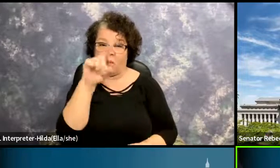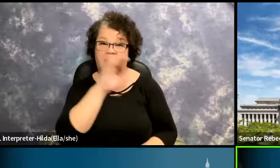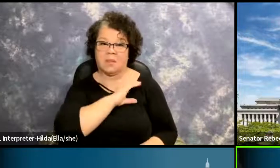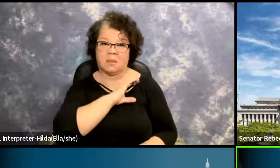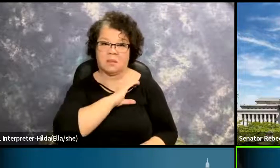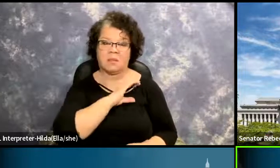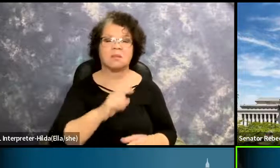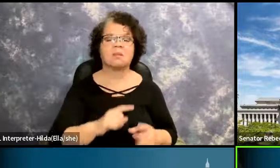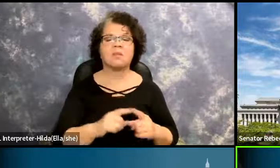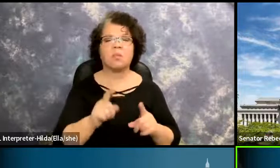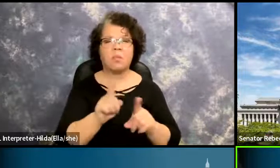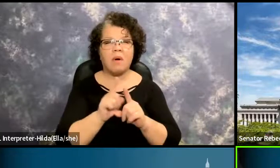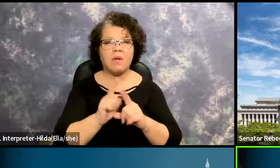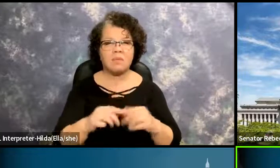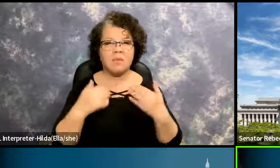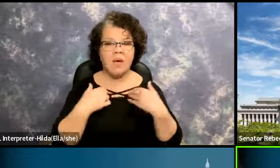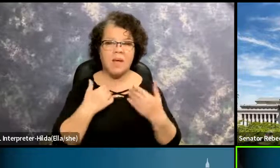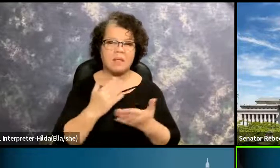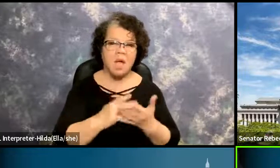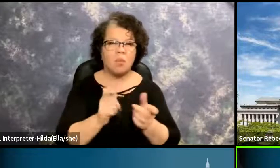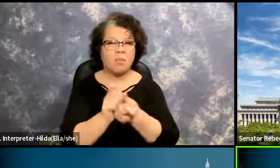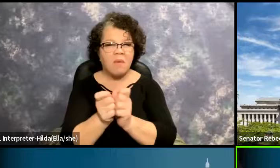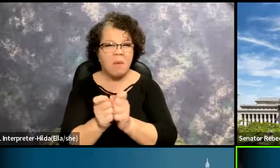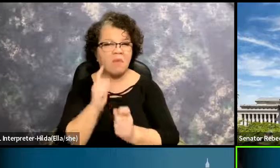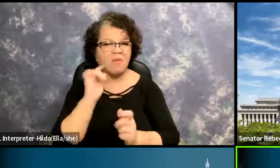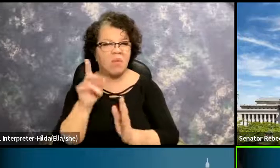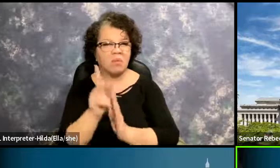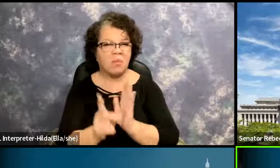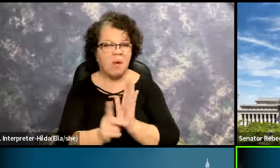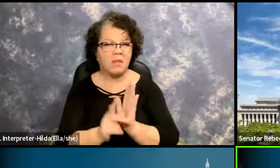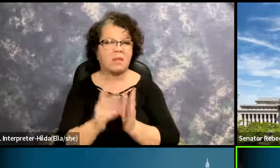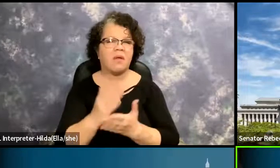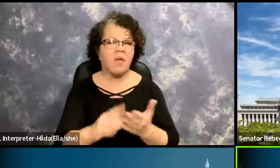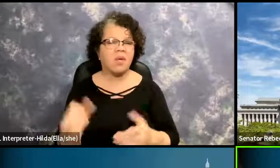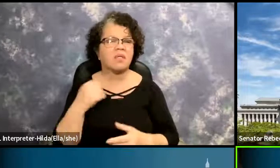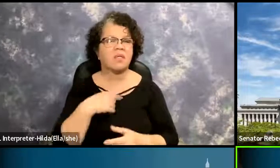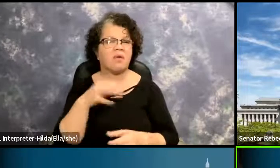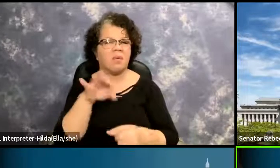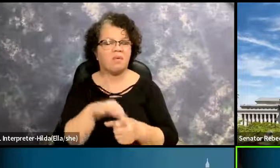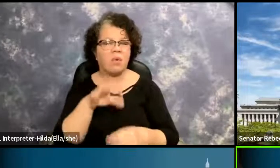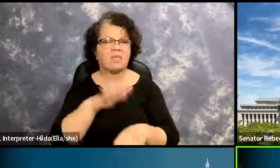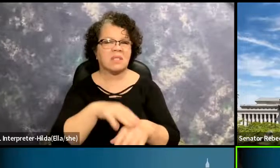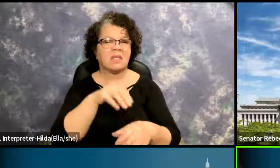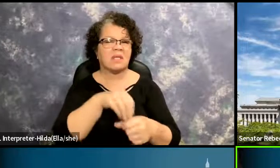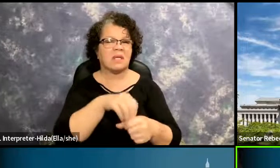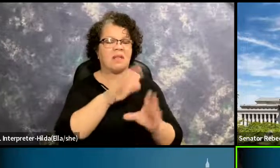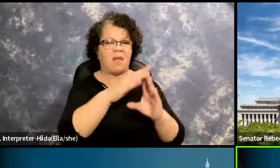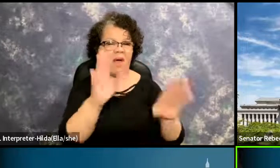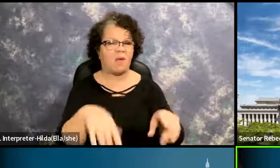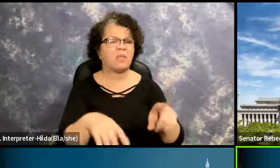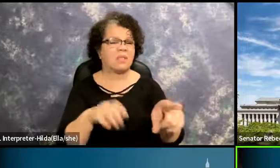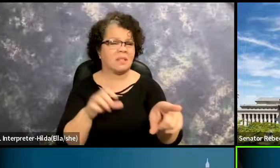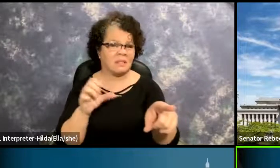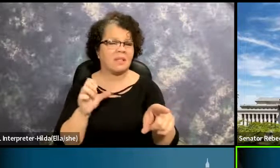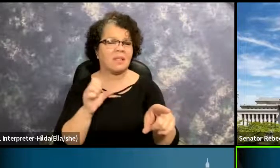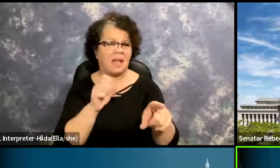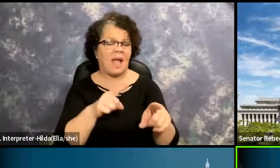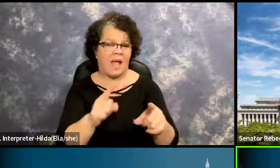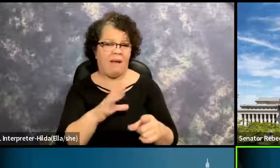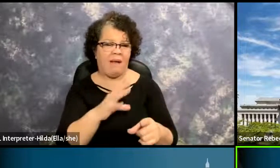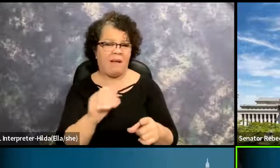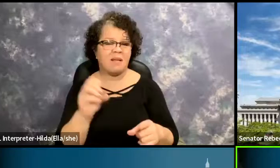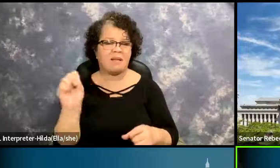some refinements to those policies. We've had several votes that were taken on the House, and Senator Saldaña can speak to the votes in the Senate as